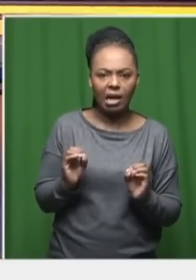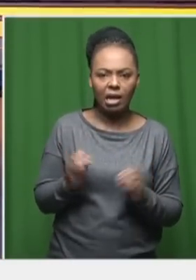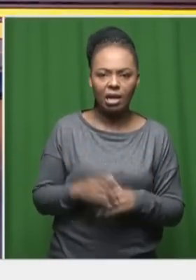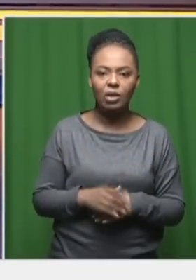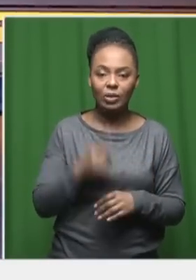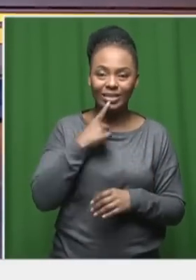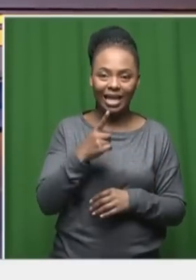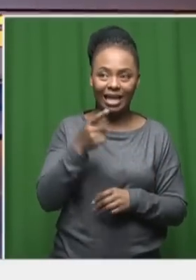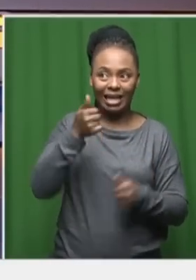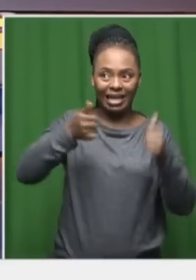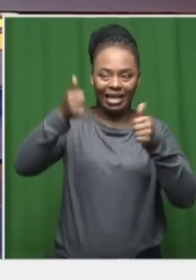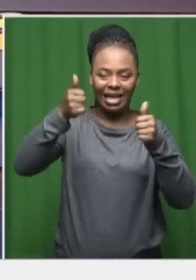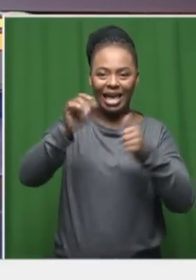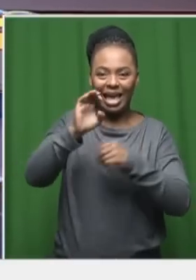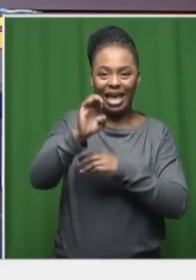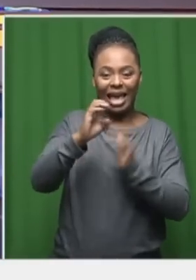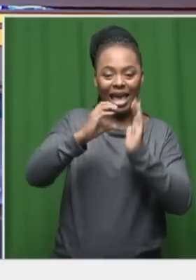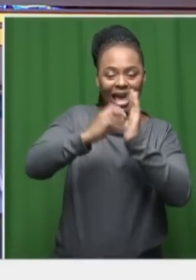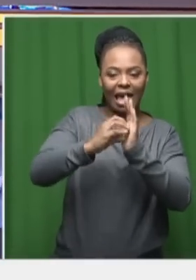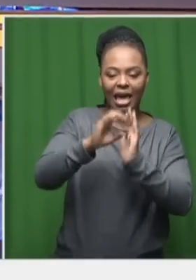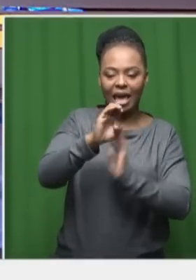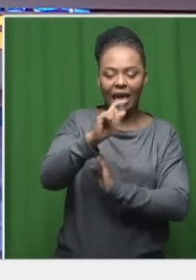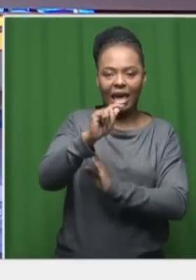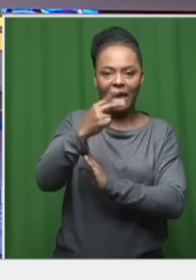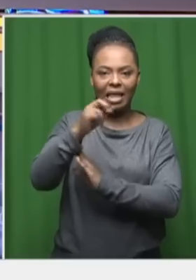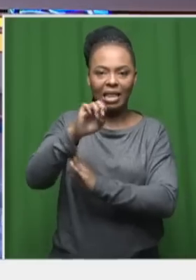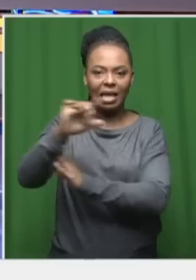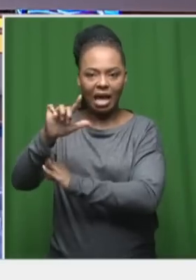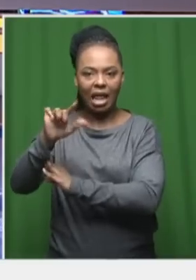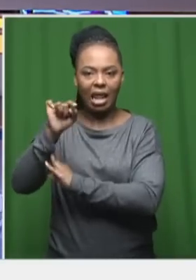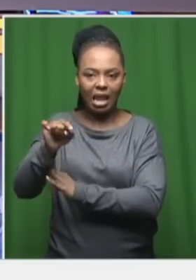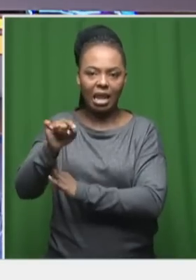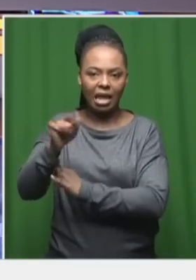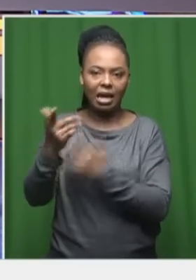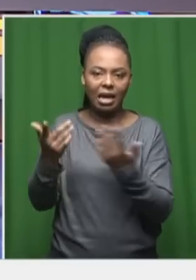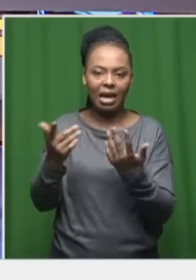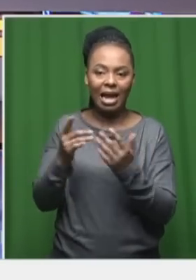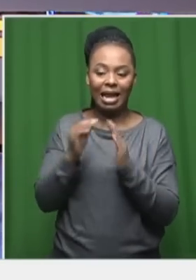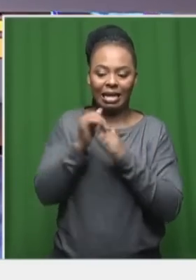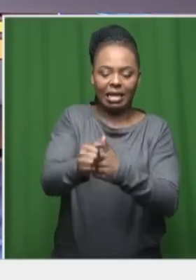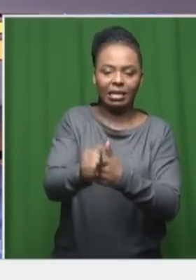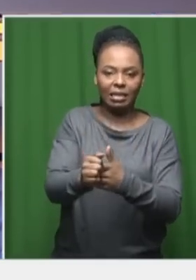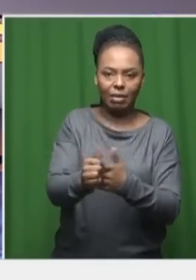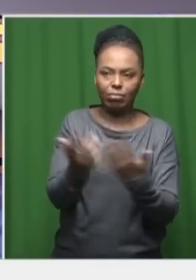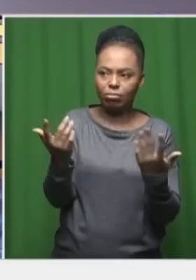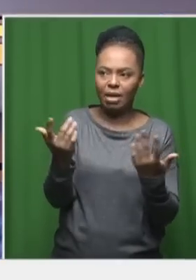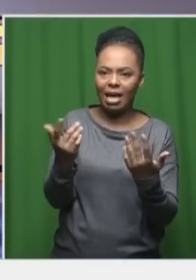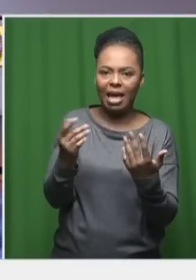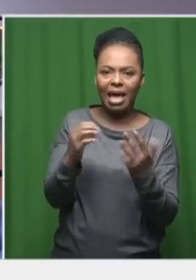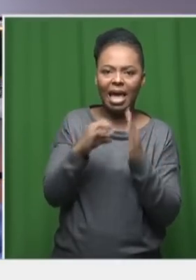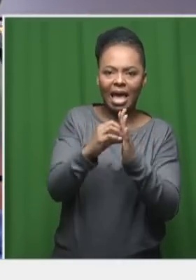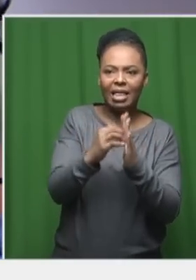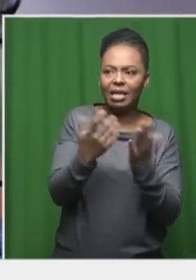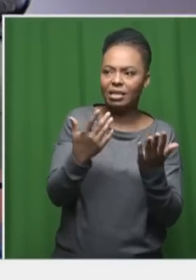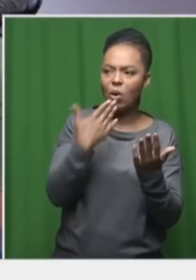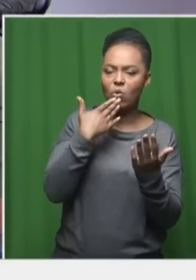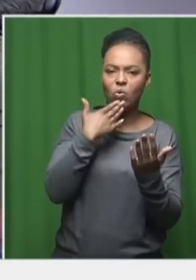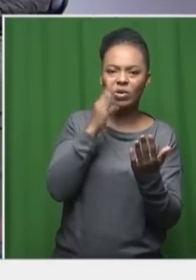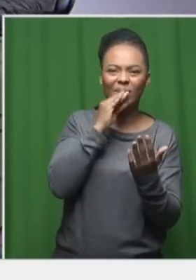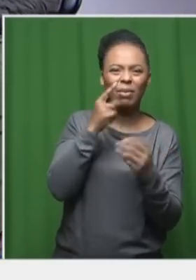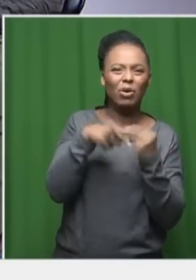ethical leadership. I always, I find it's a bit of an oxymoron in South Africa in the sense that, look, whose ethics are we speaking about in South